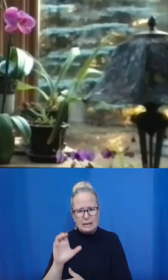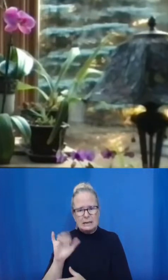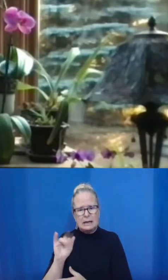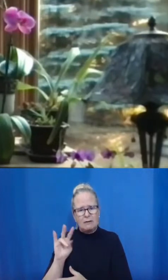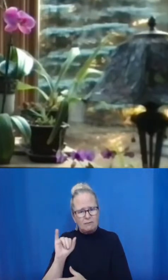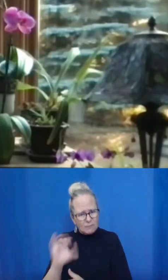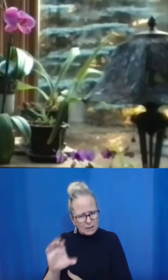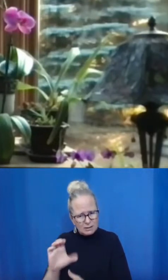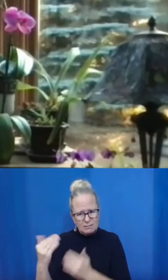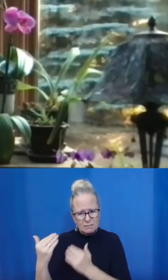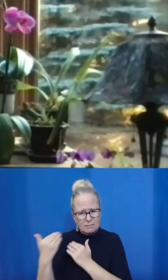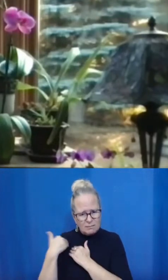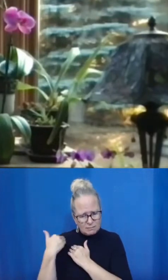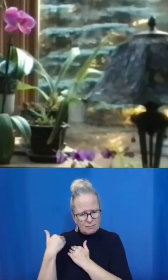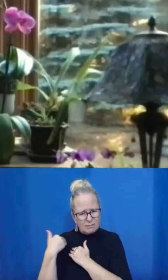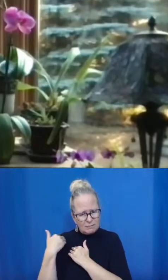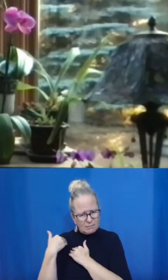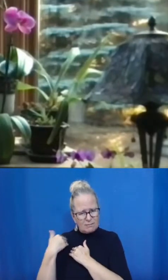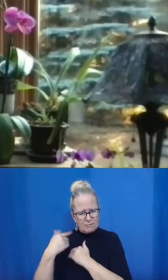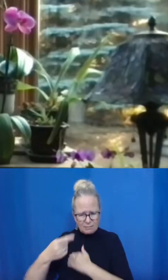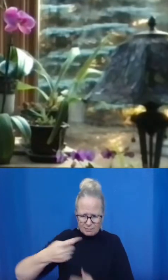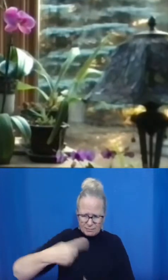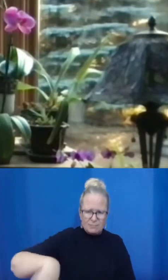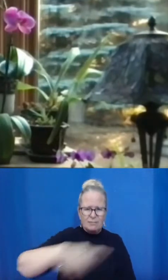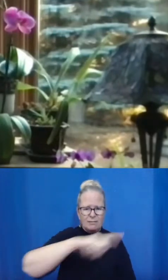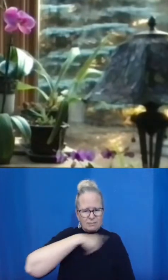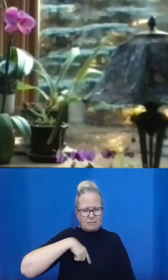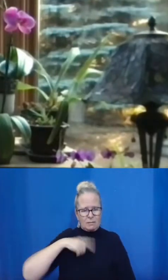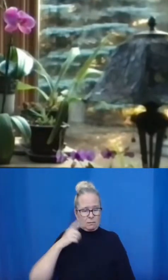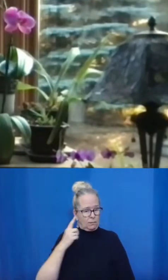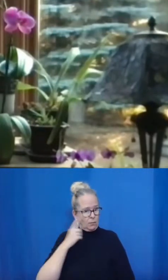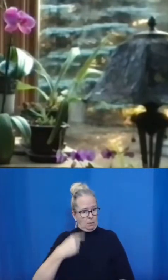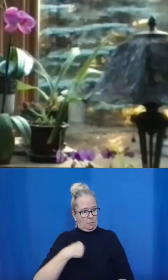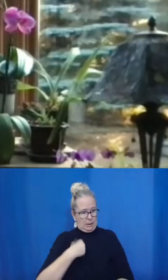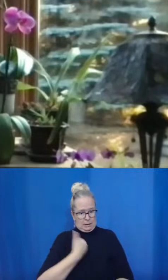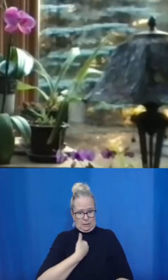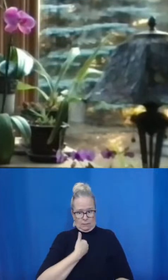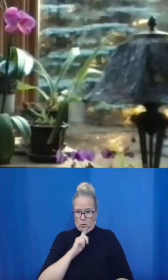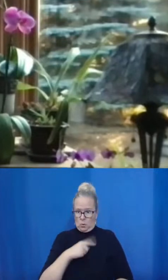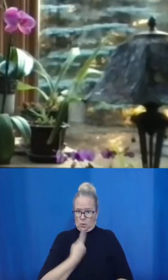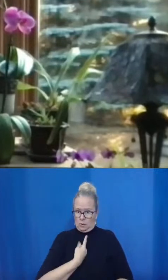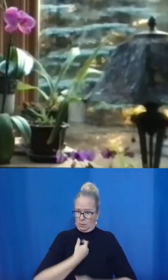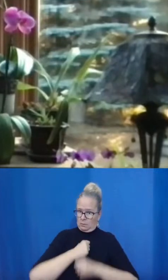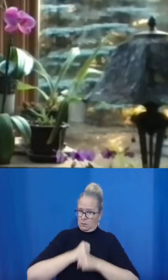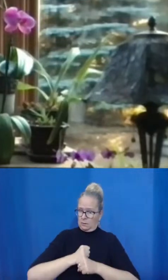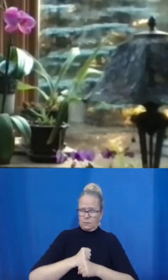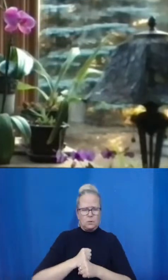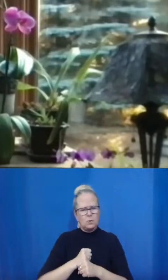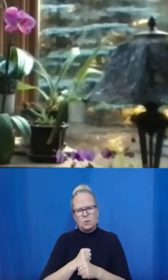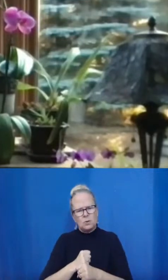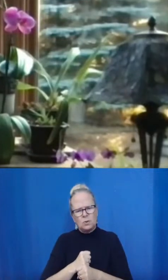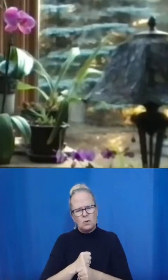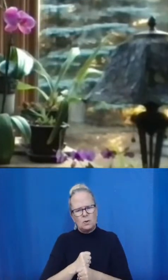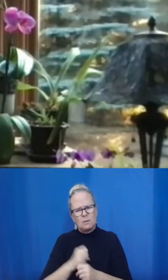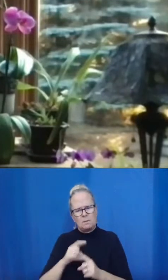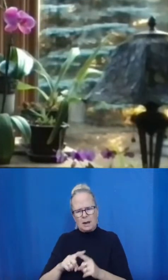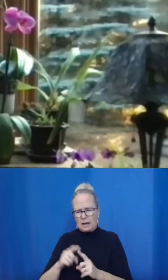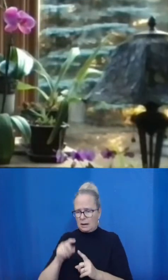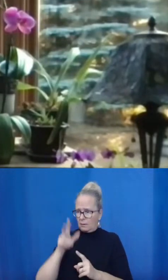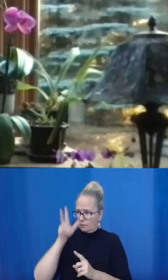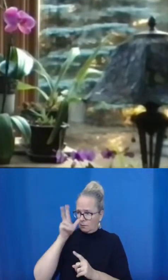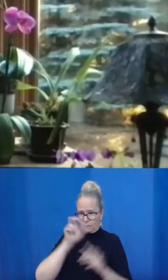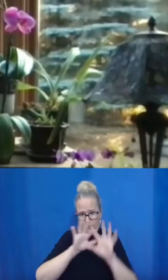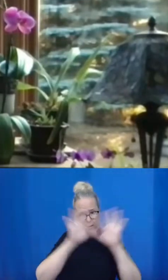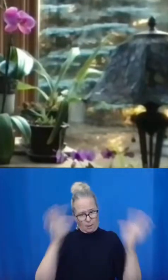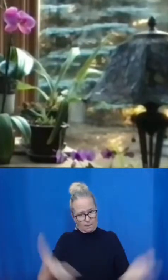protection through the very minimal requirements that are needed with public health measures to ensure that our vulnerable